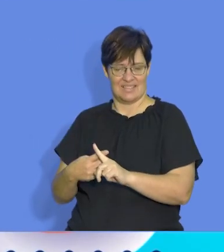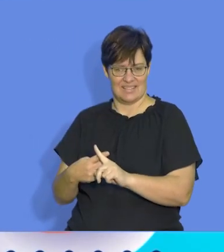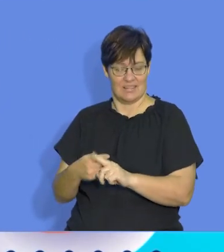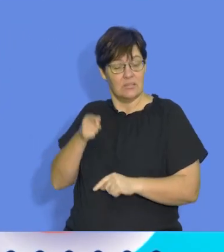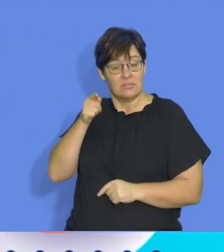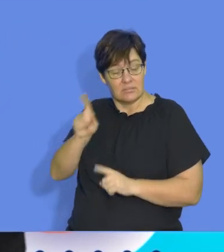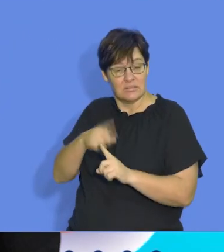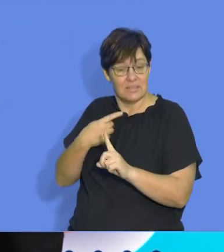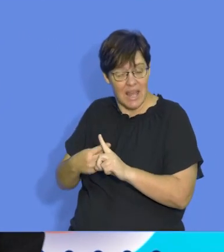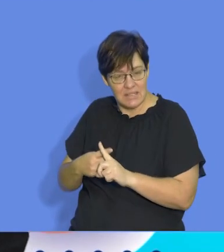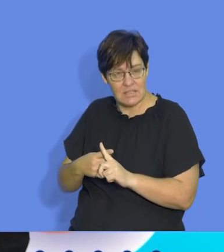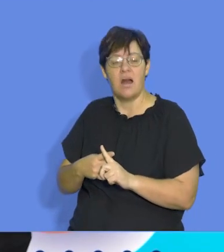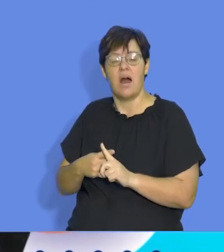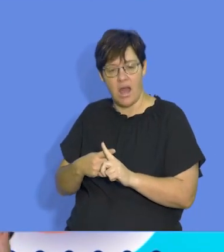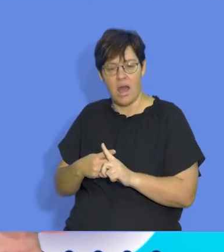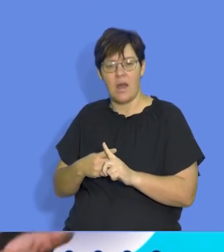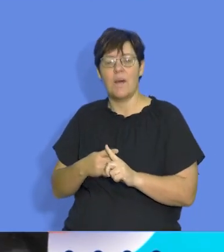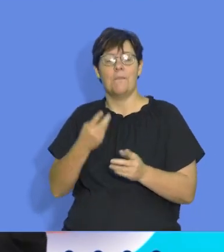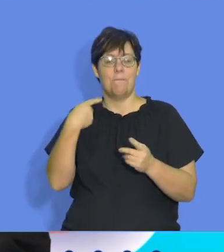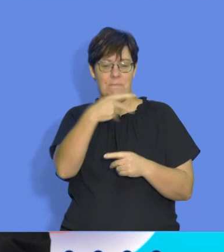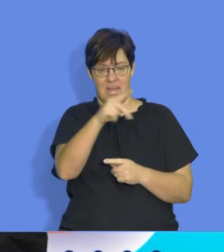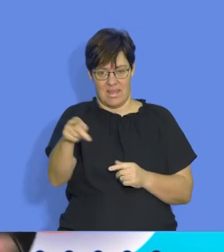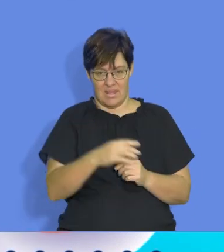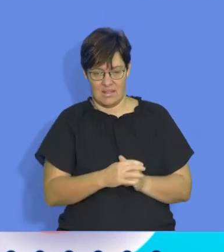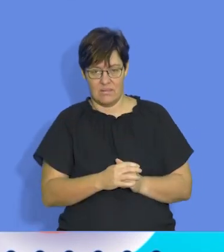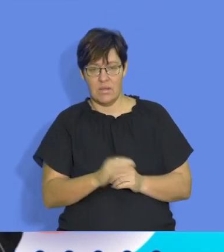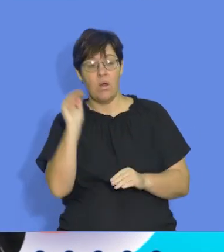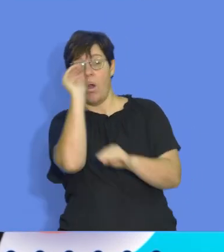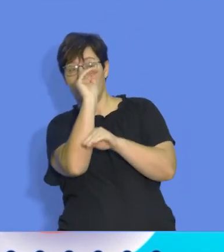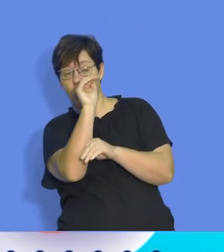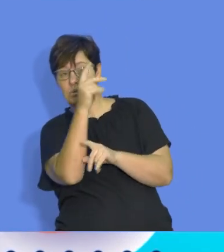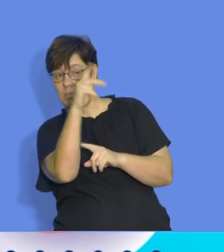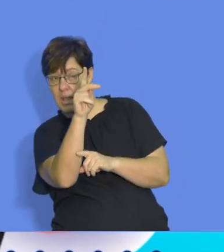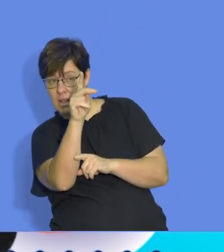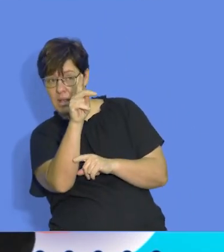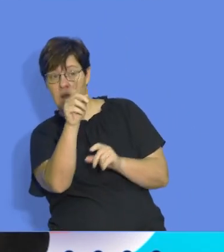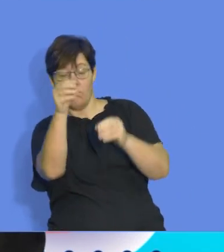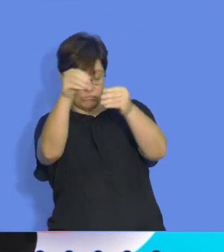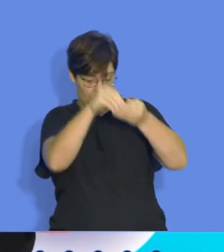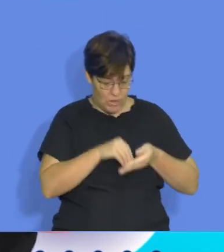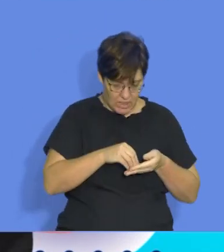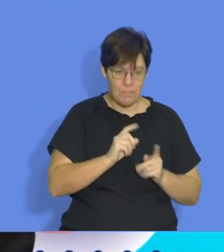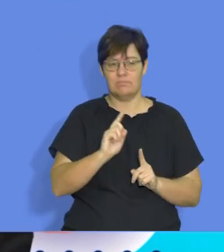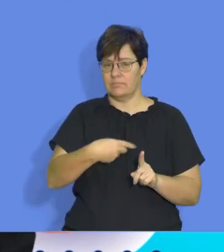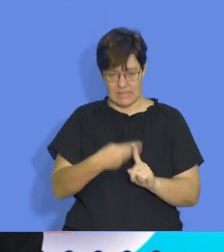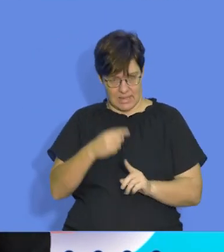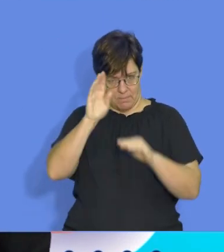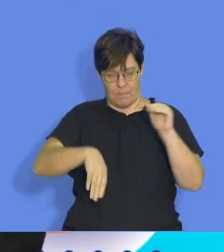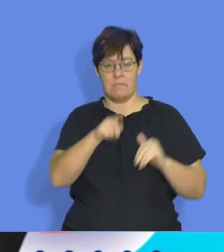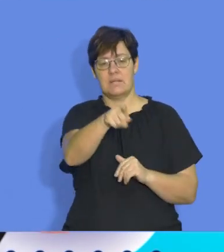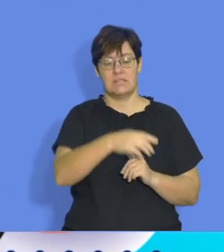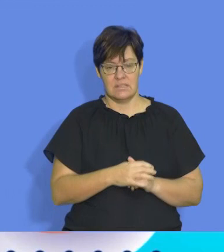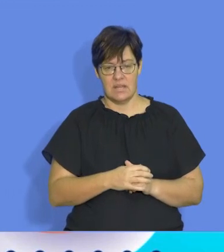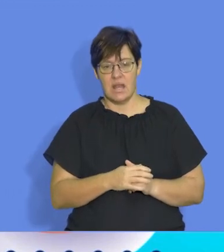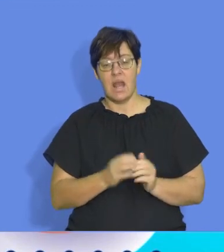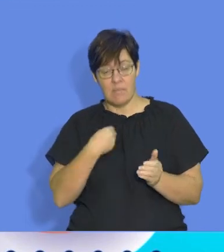are attracted by those items. So when you buy something abroad and you come through with it, obviously you have to pay taxes. If you're importing and